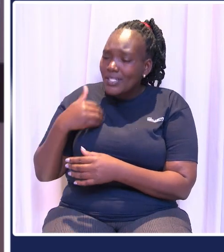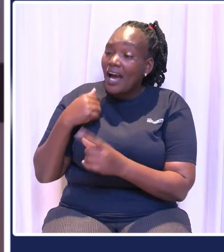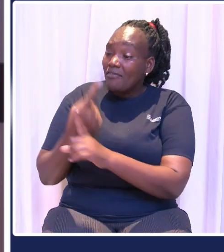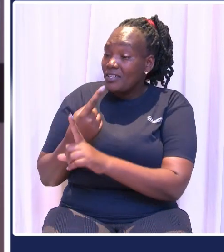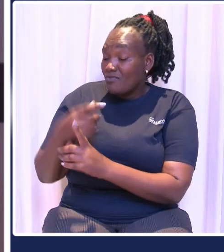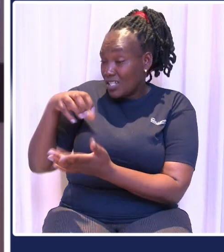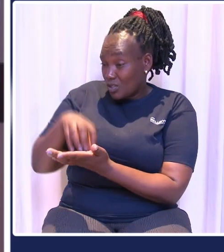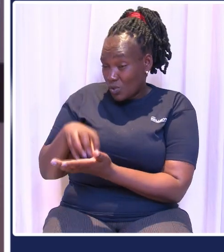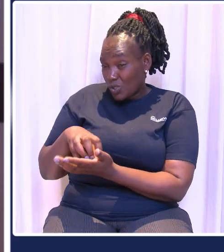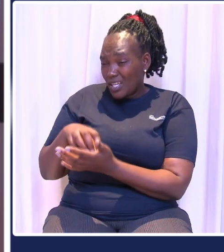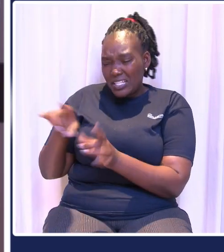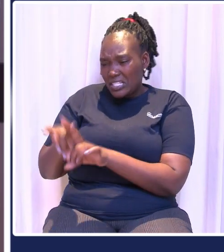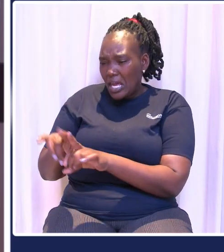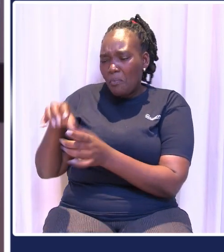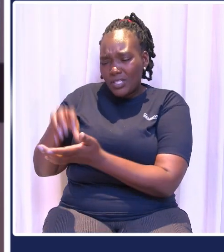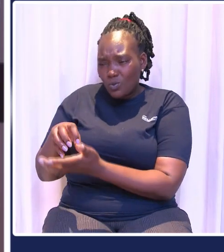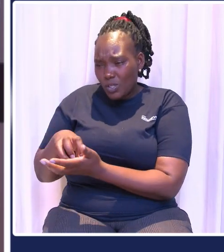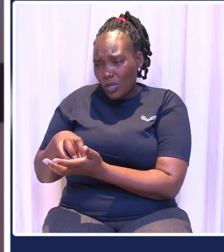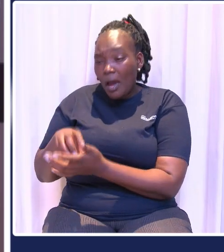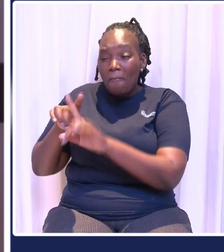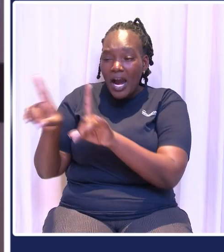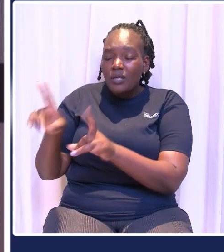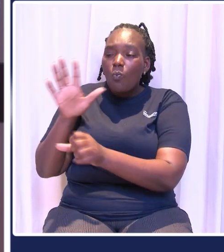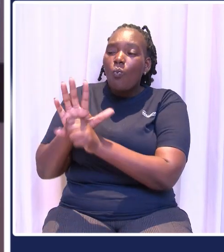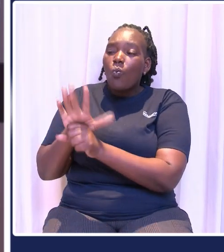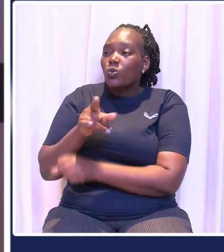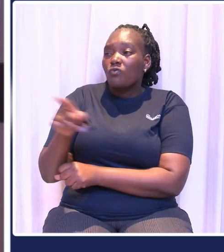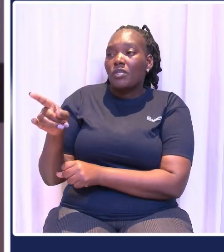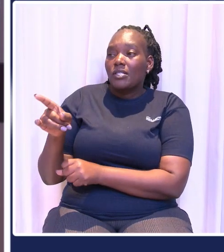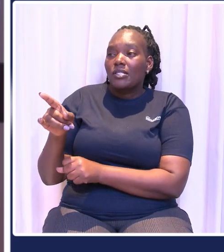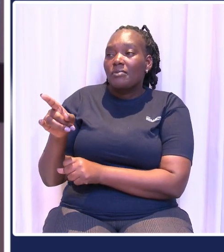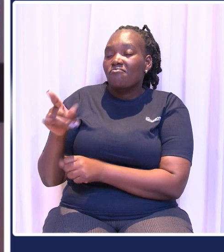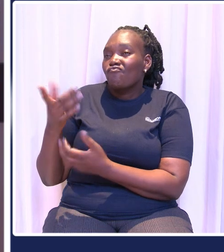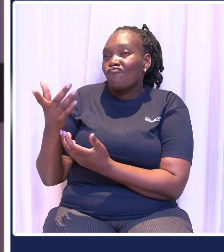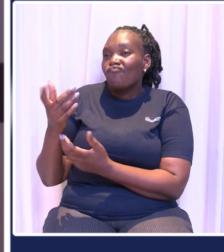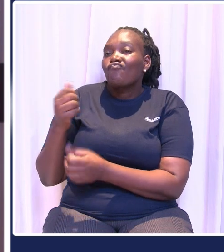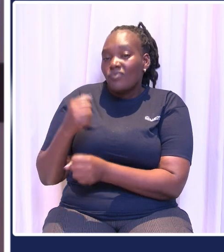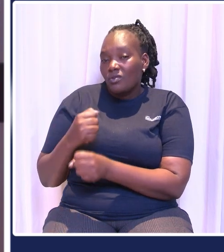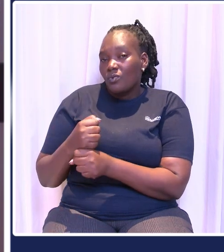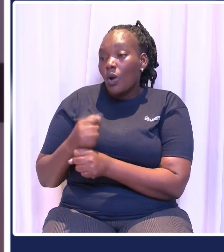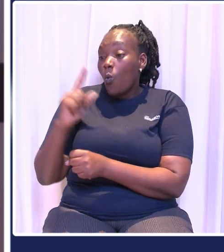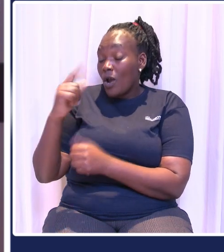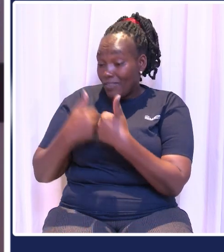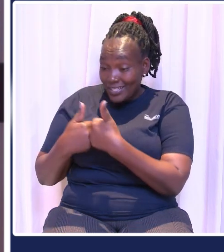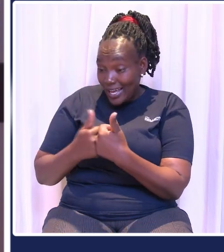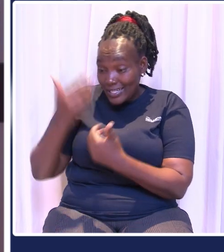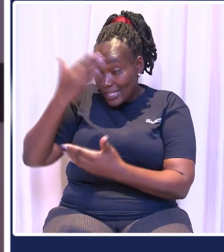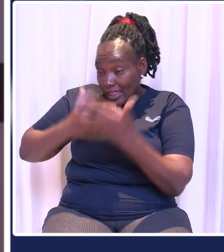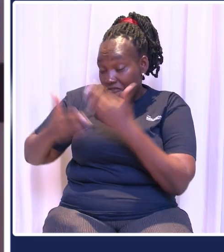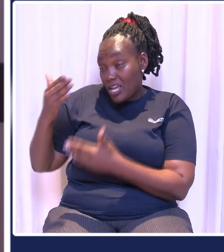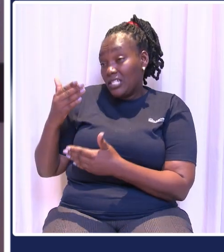situation, but most of them do. And one of the challenges they face is that,